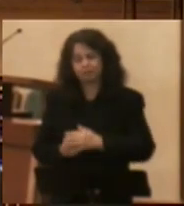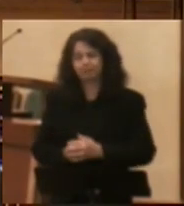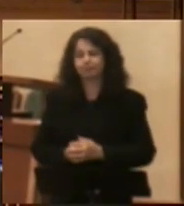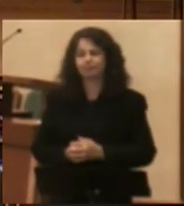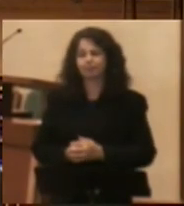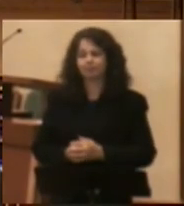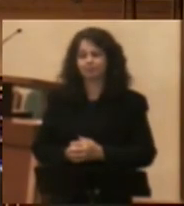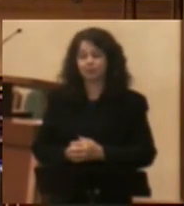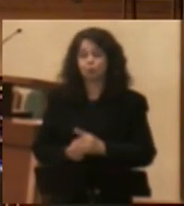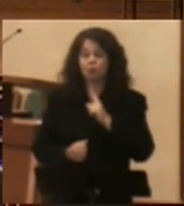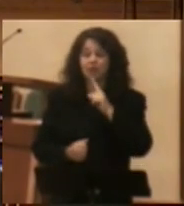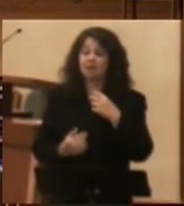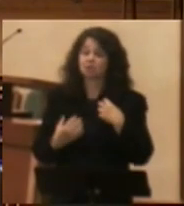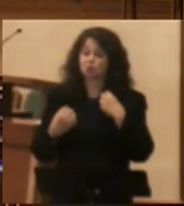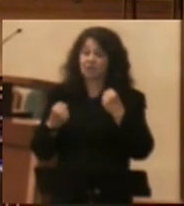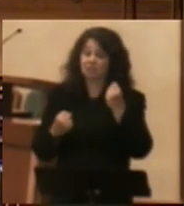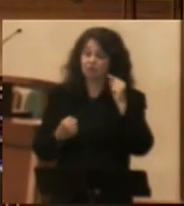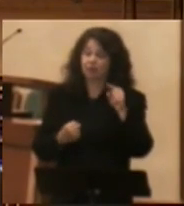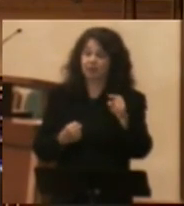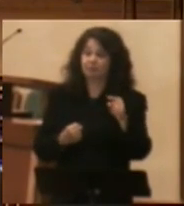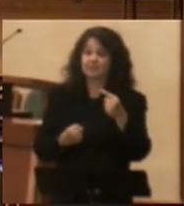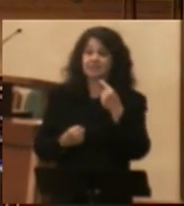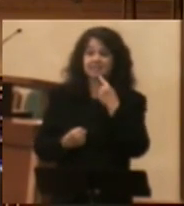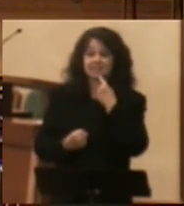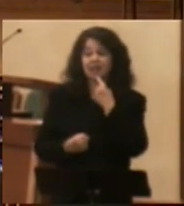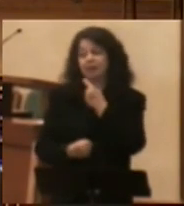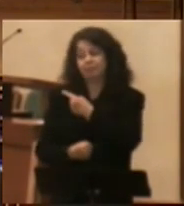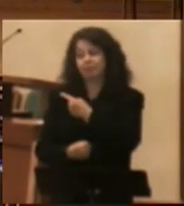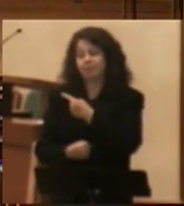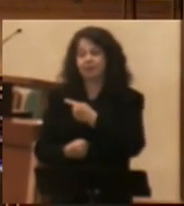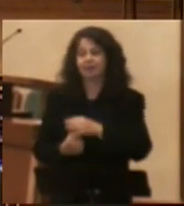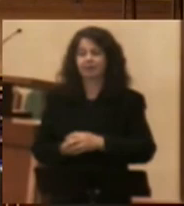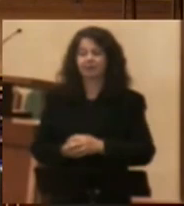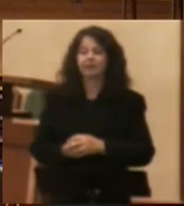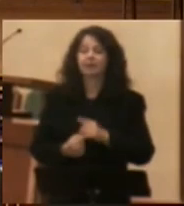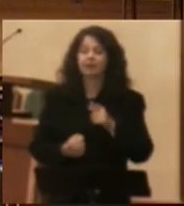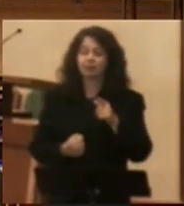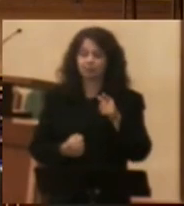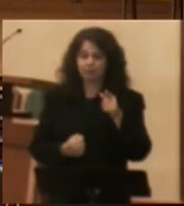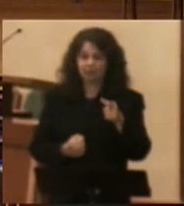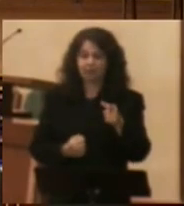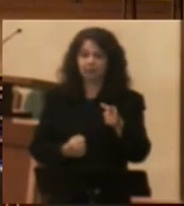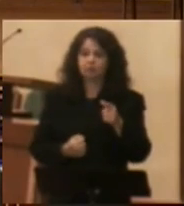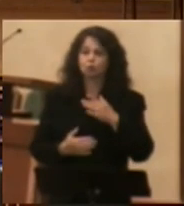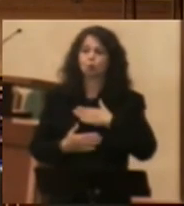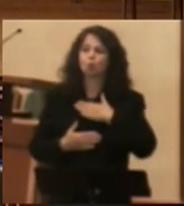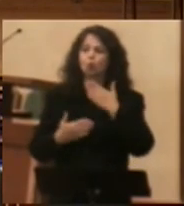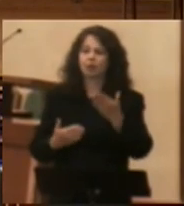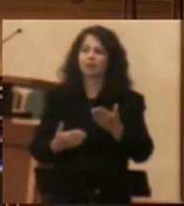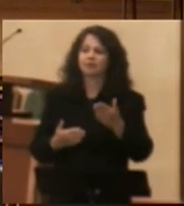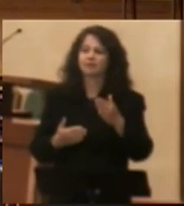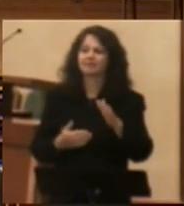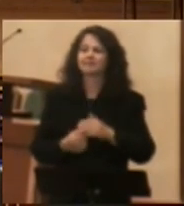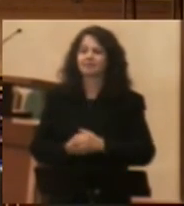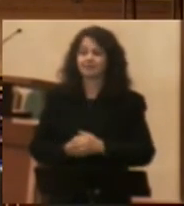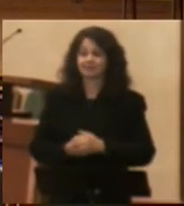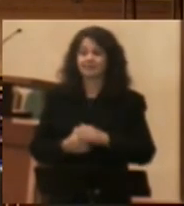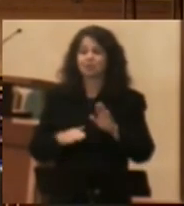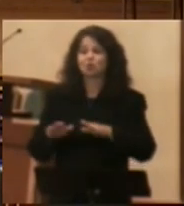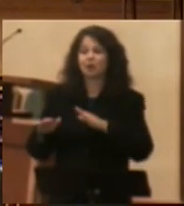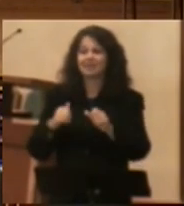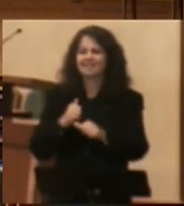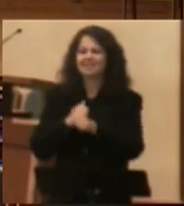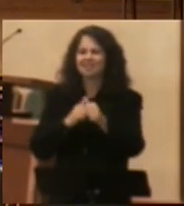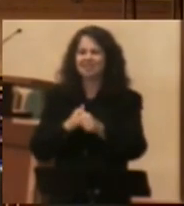was courageous for him, and he could speak out because of his courage. He was willing to walk on dangerous